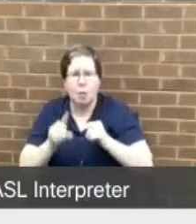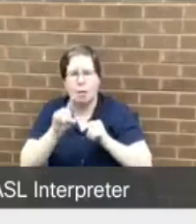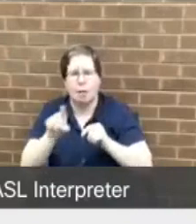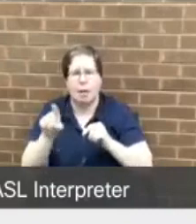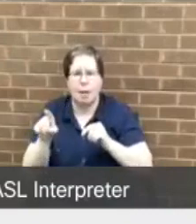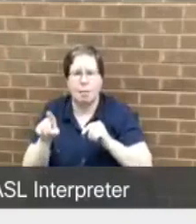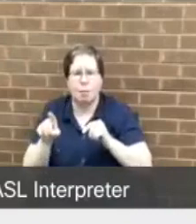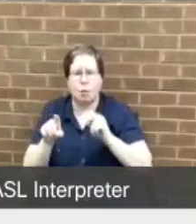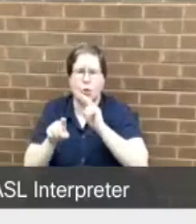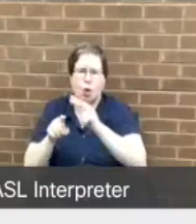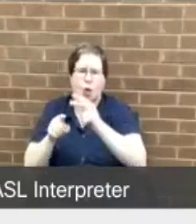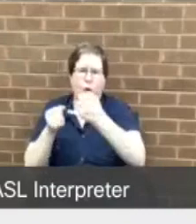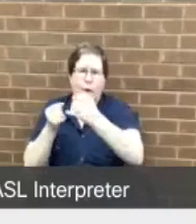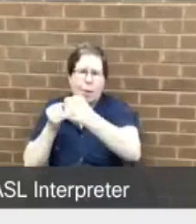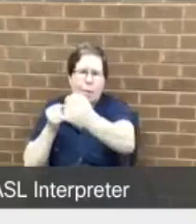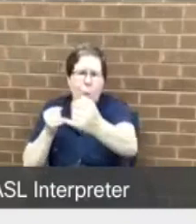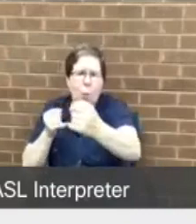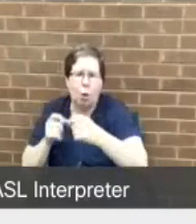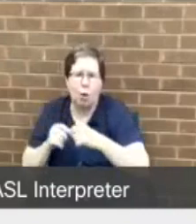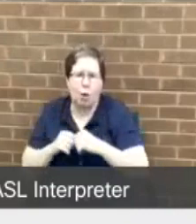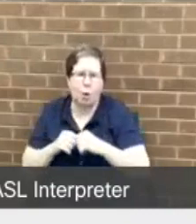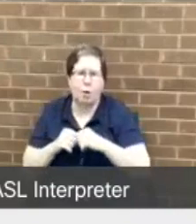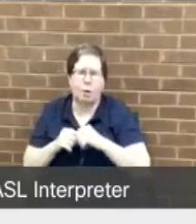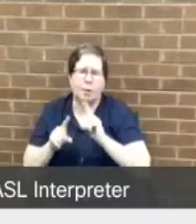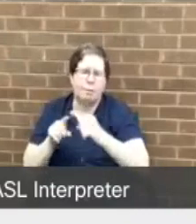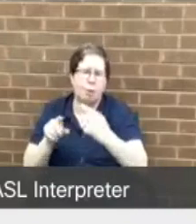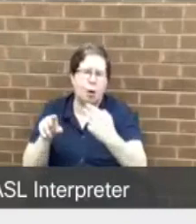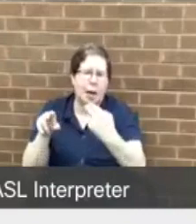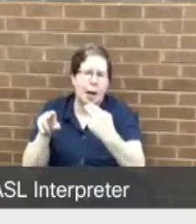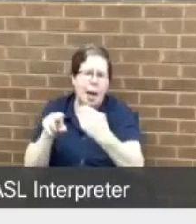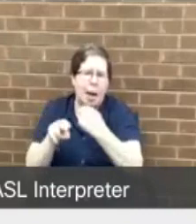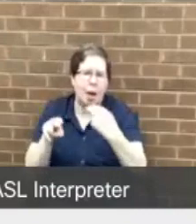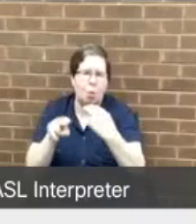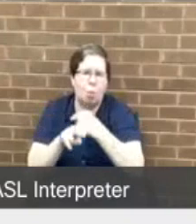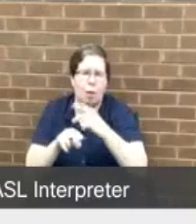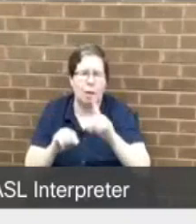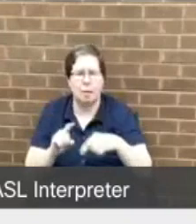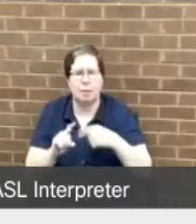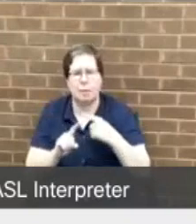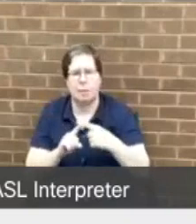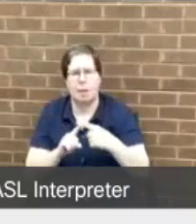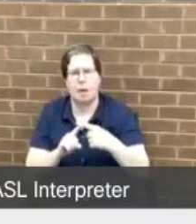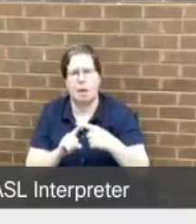neighborhoods that border some of these highways about